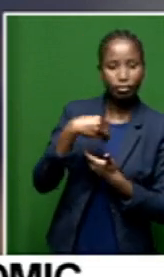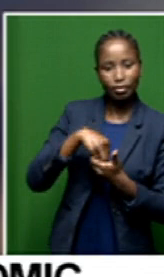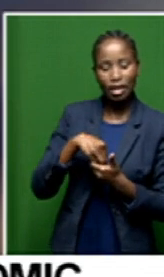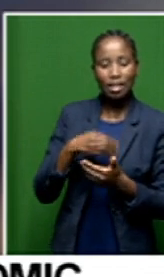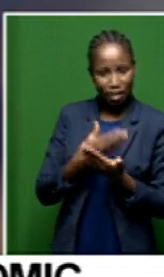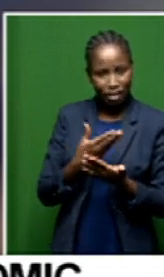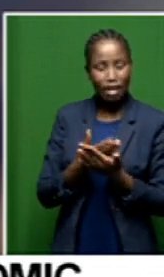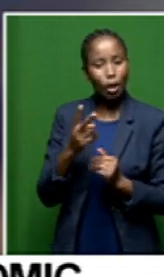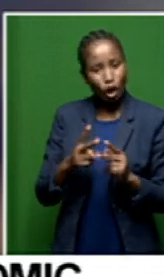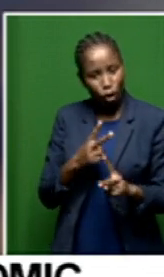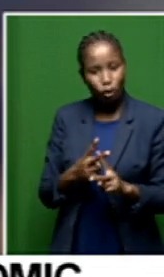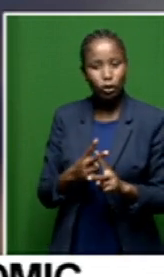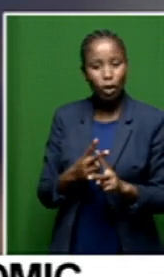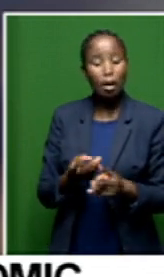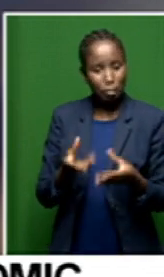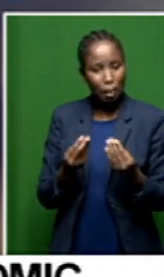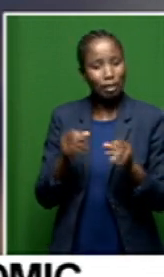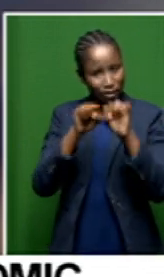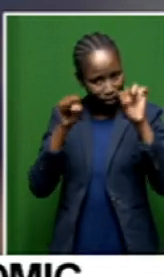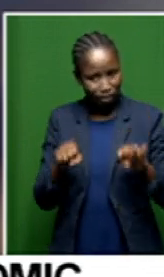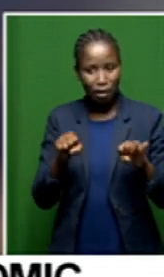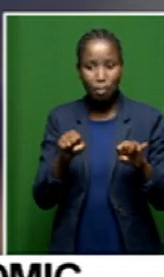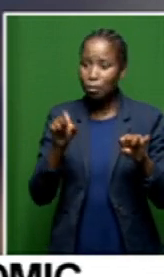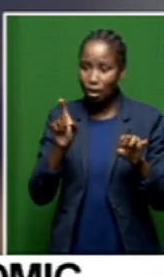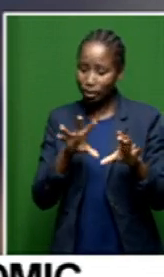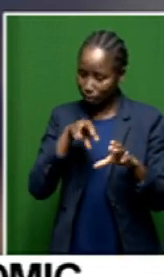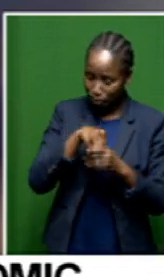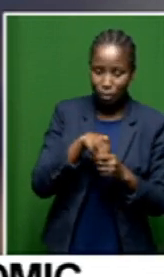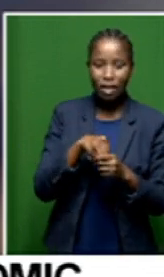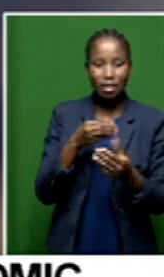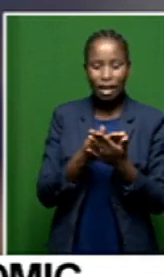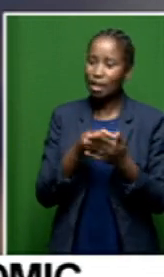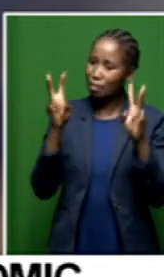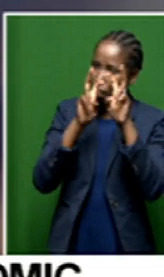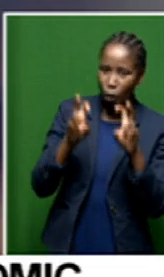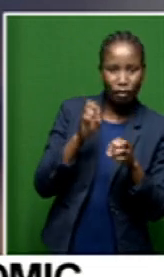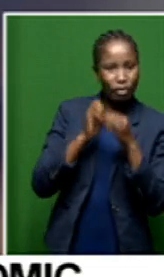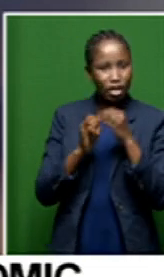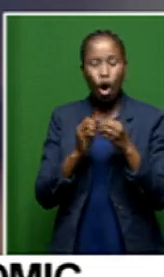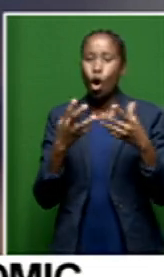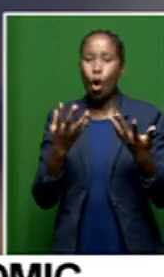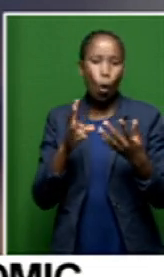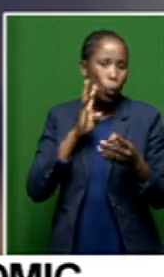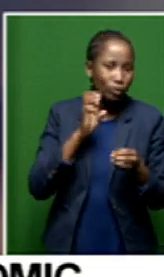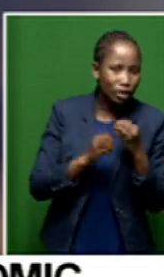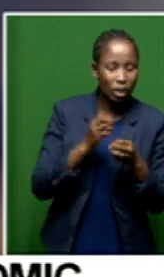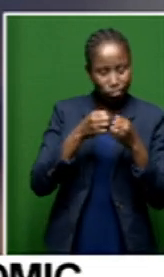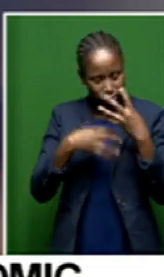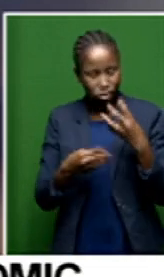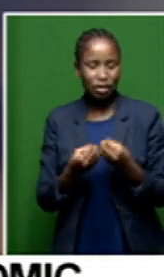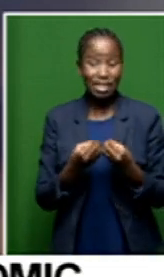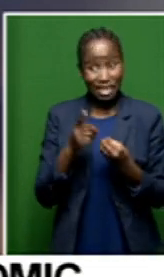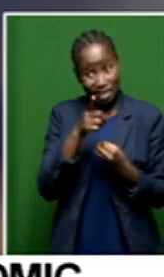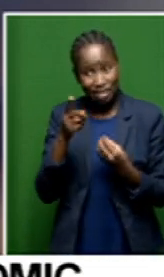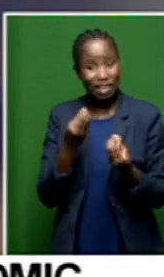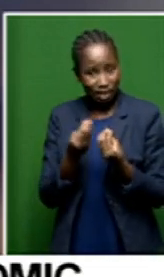in as part of the feeder system into the work that goes into fixing cars, etc. These are industries that already exist and they're running in parallel